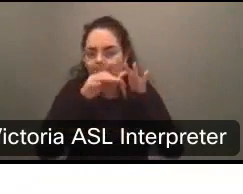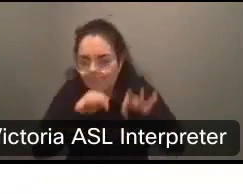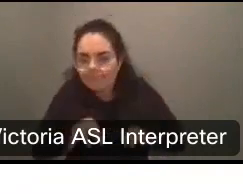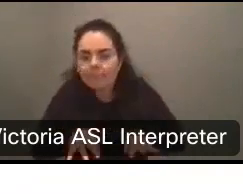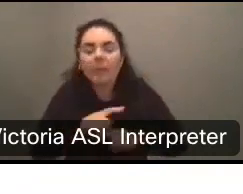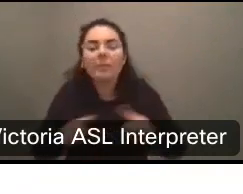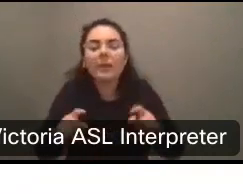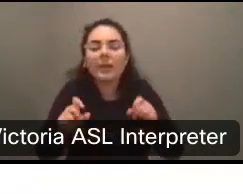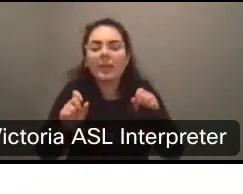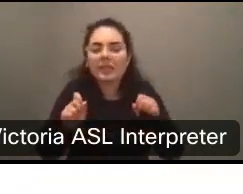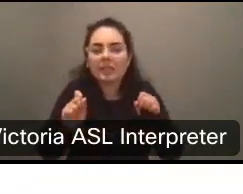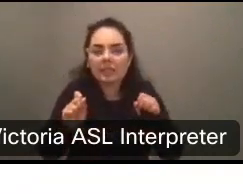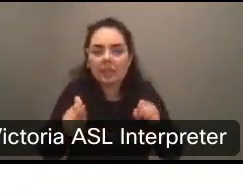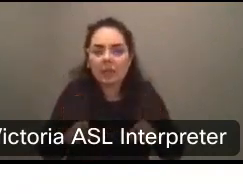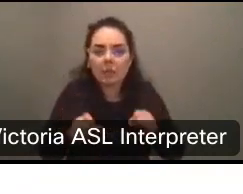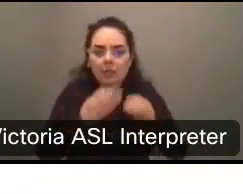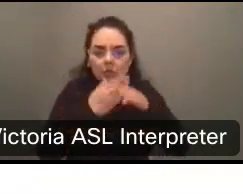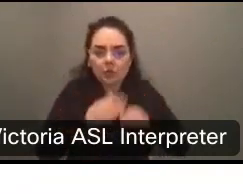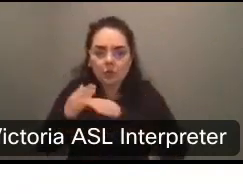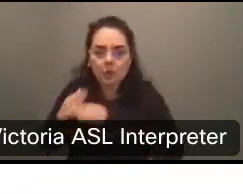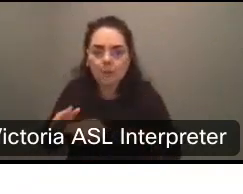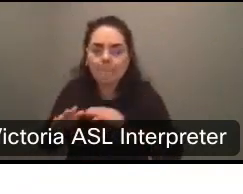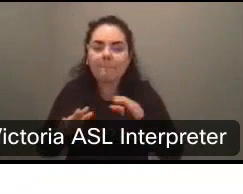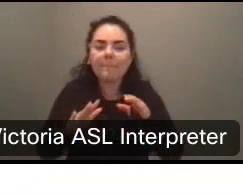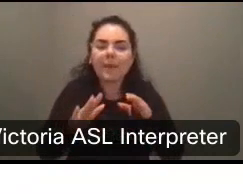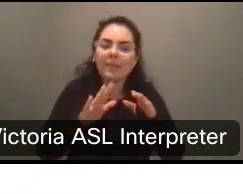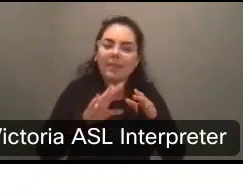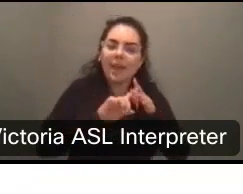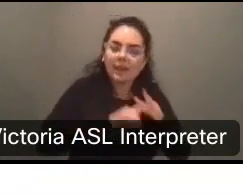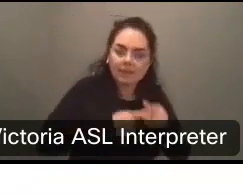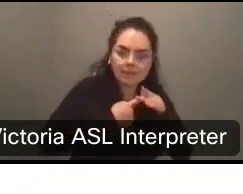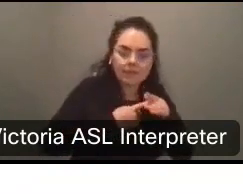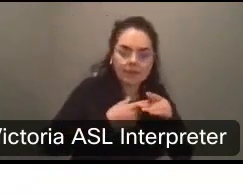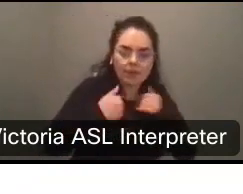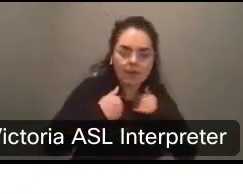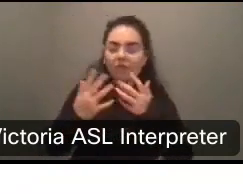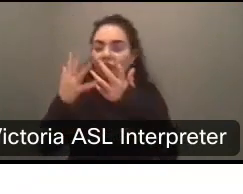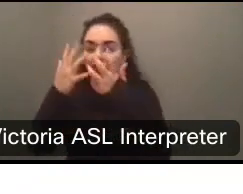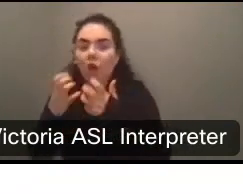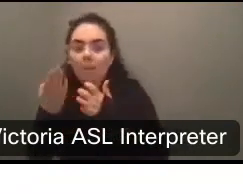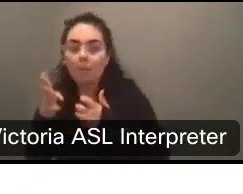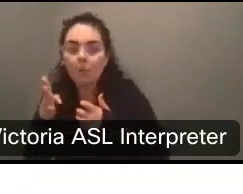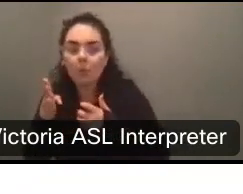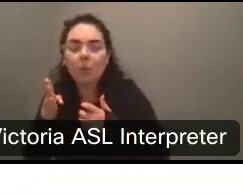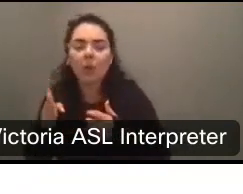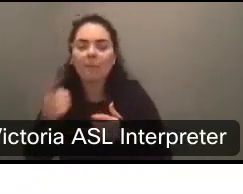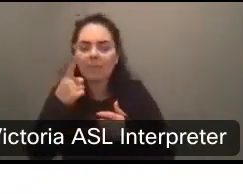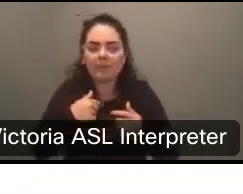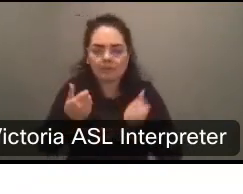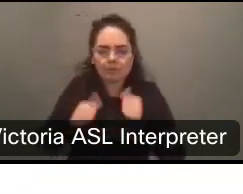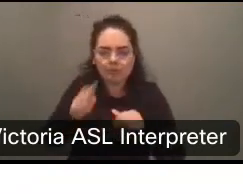could sort them by the activation, like you do in the dark blue, because I was trying to look at